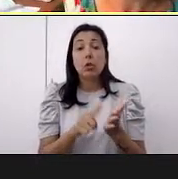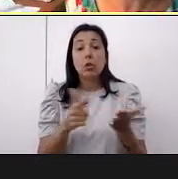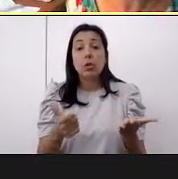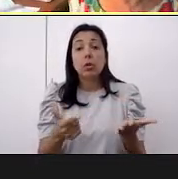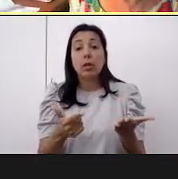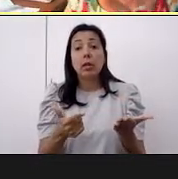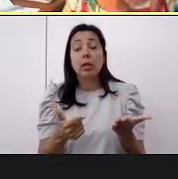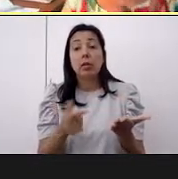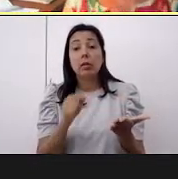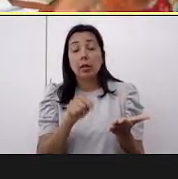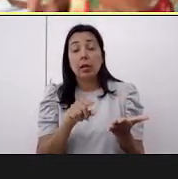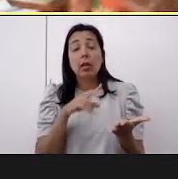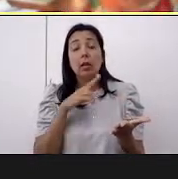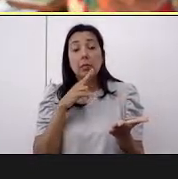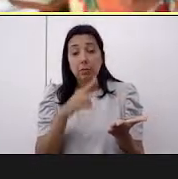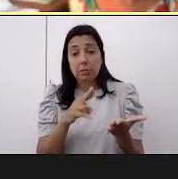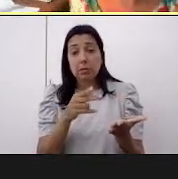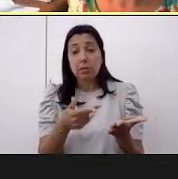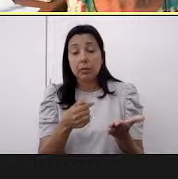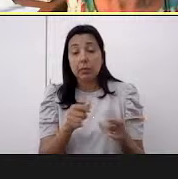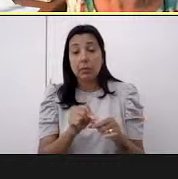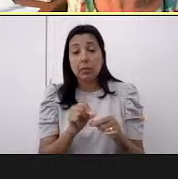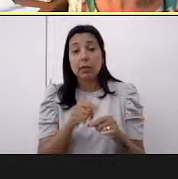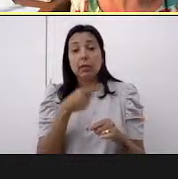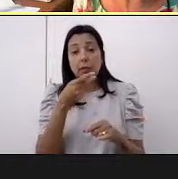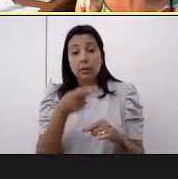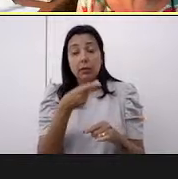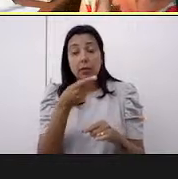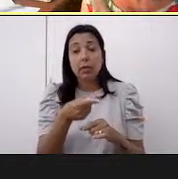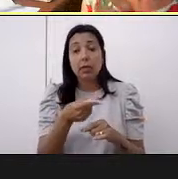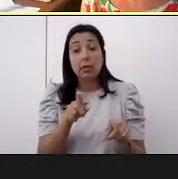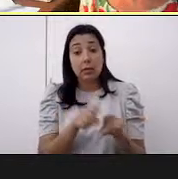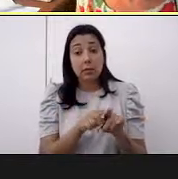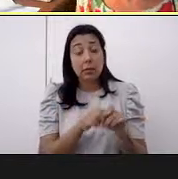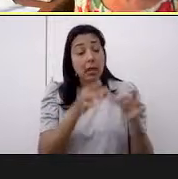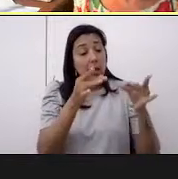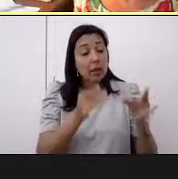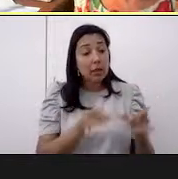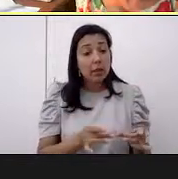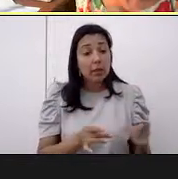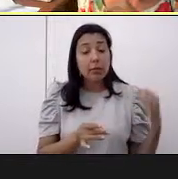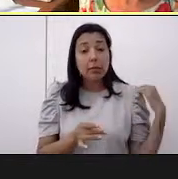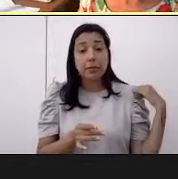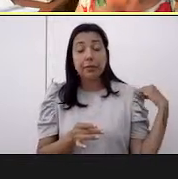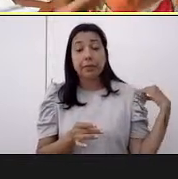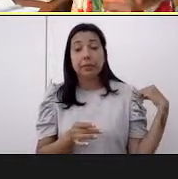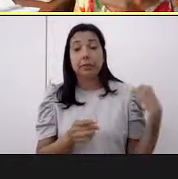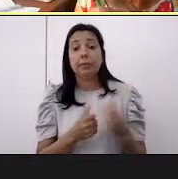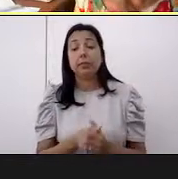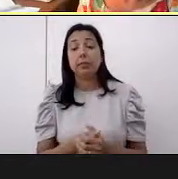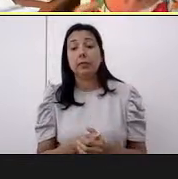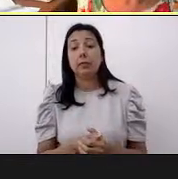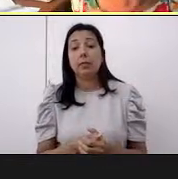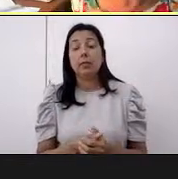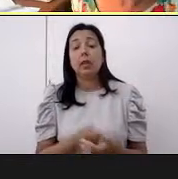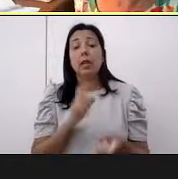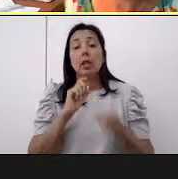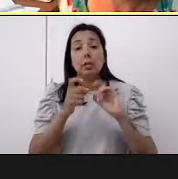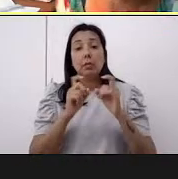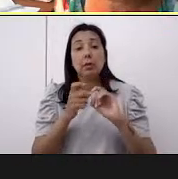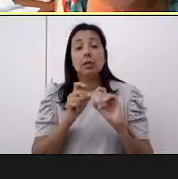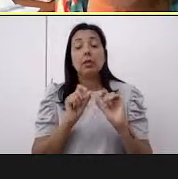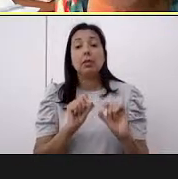very much this, and we also detail empirical illustration on how the